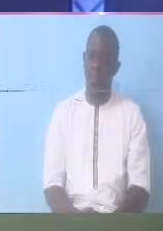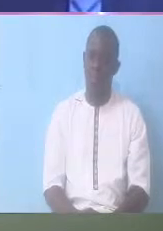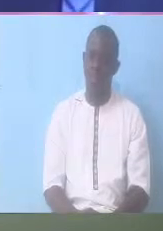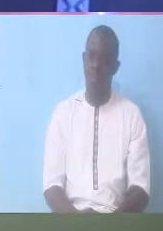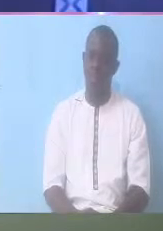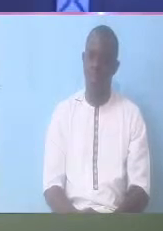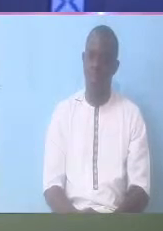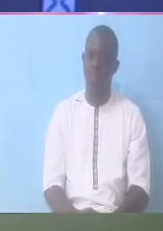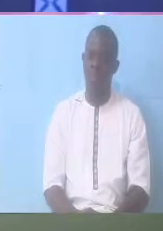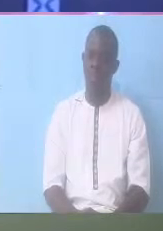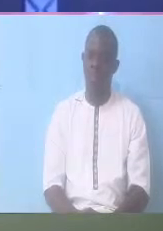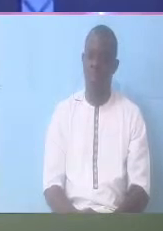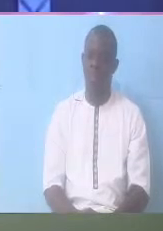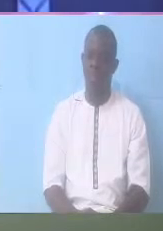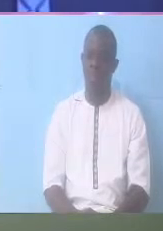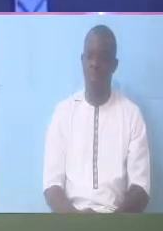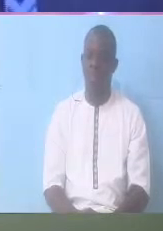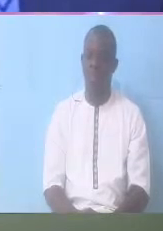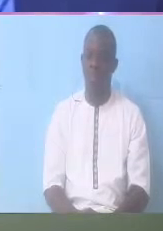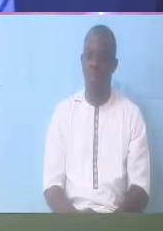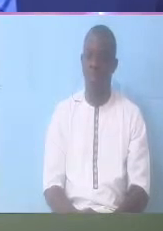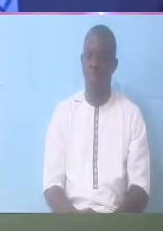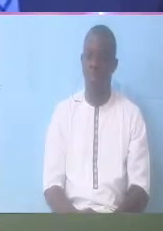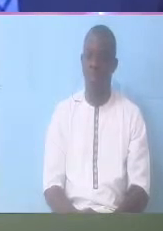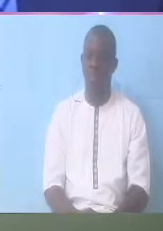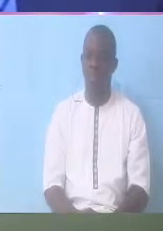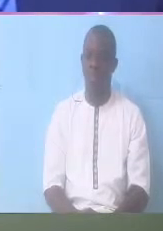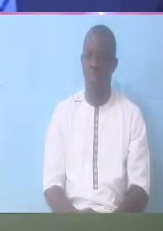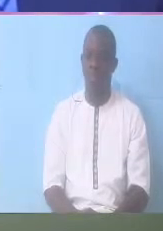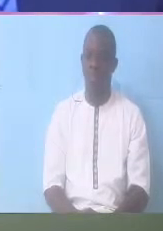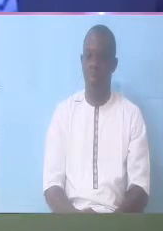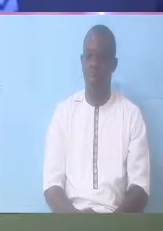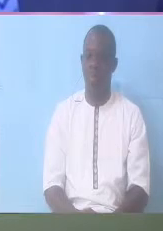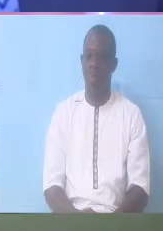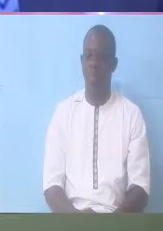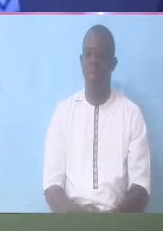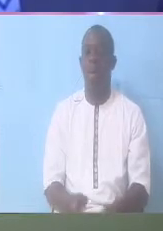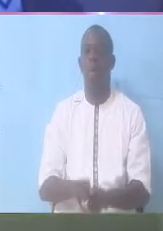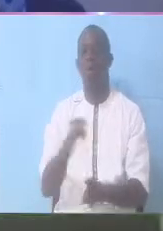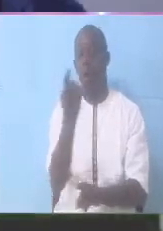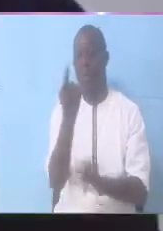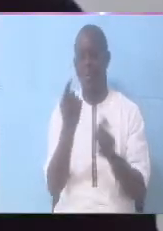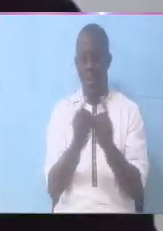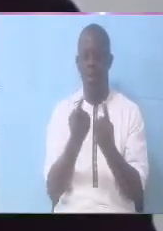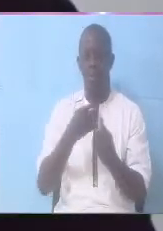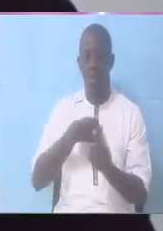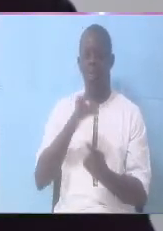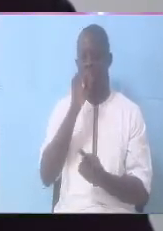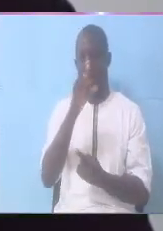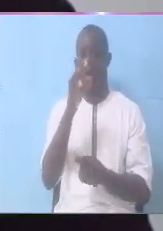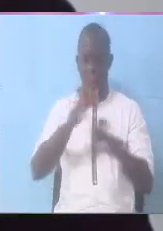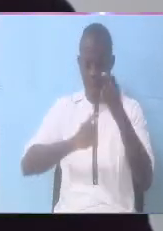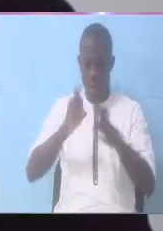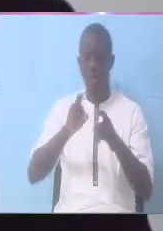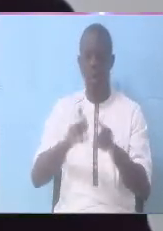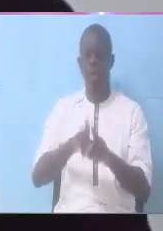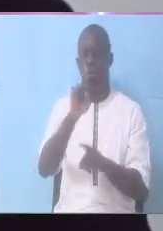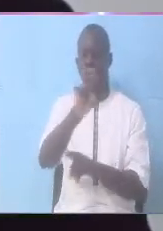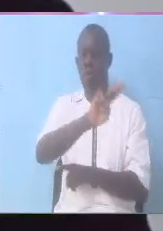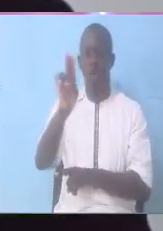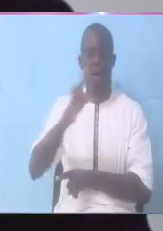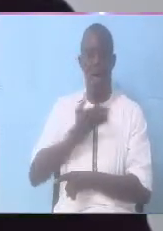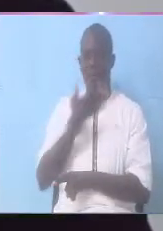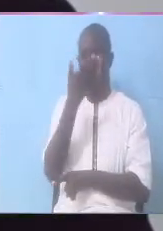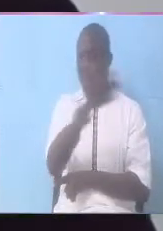kana. Okay. Council, can I reiterate this, please? One thing I want to say here again. You were not there. It's all